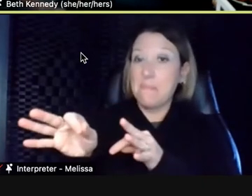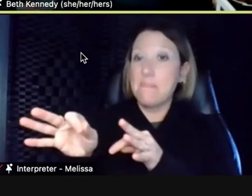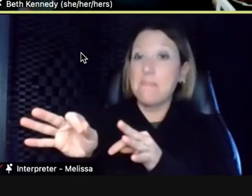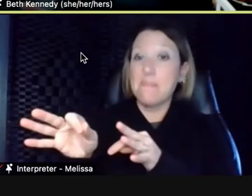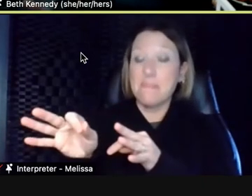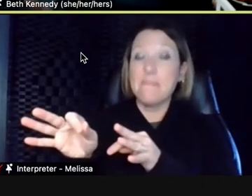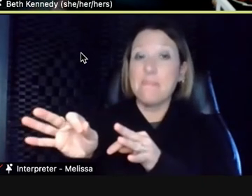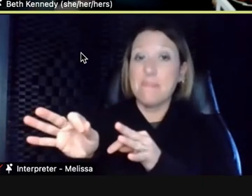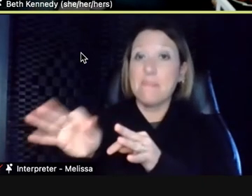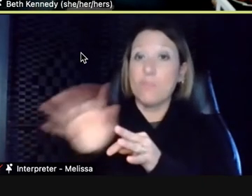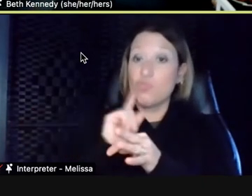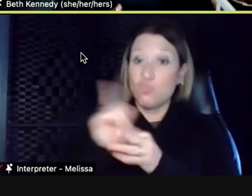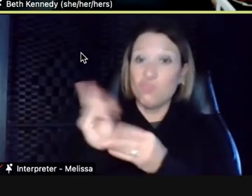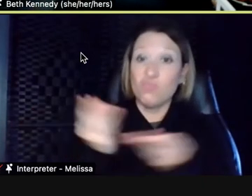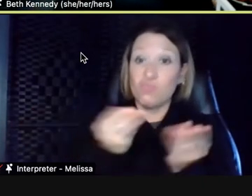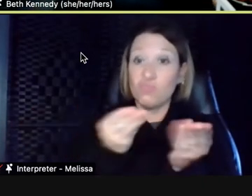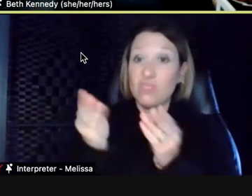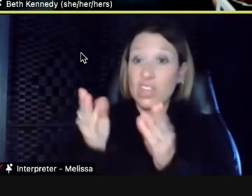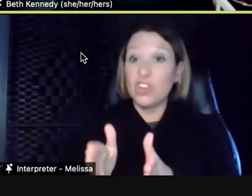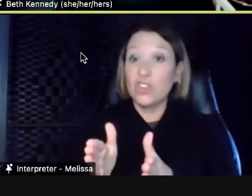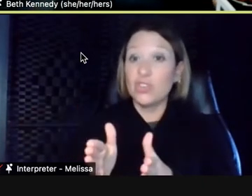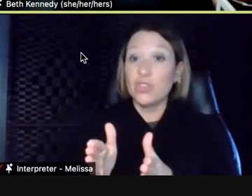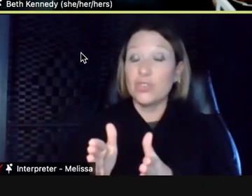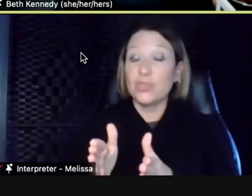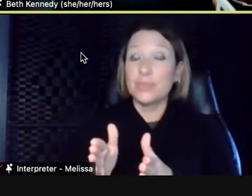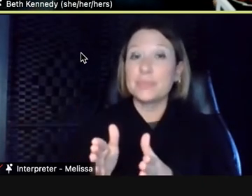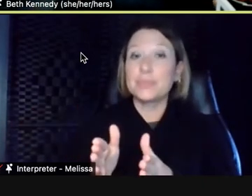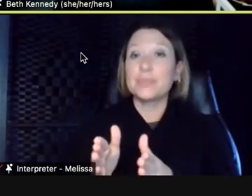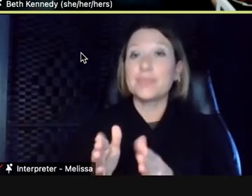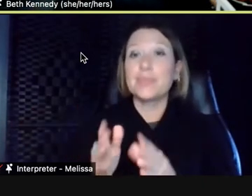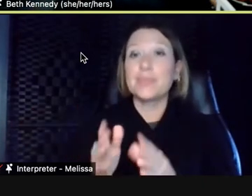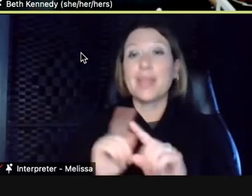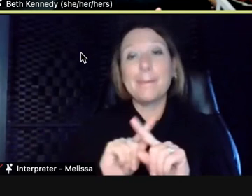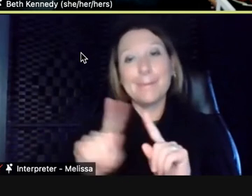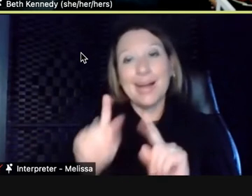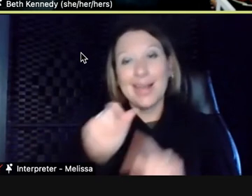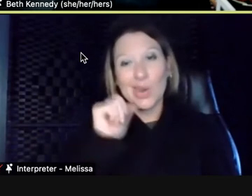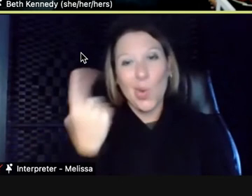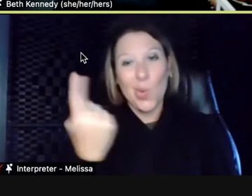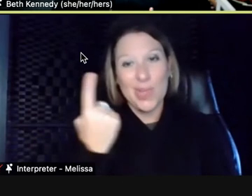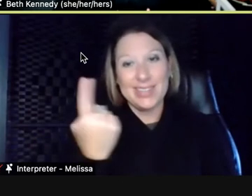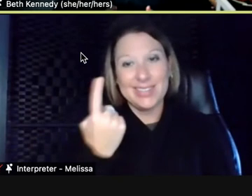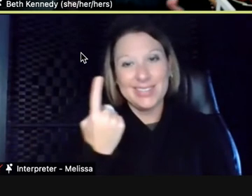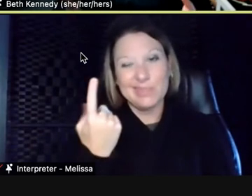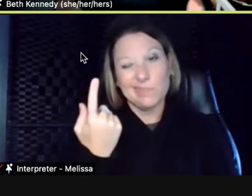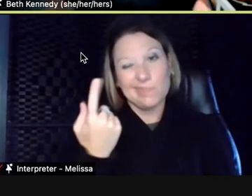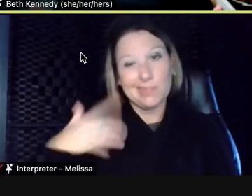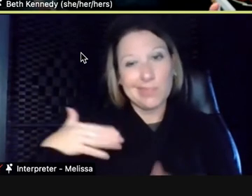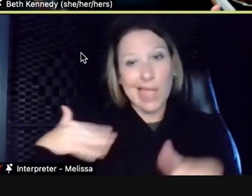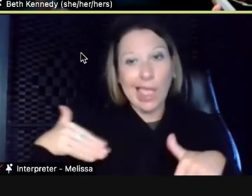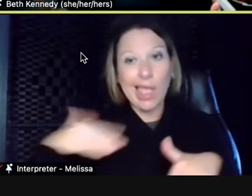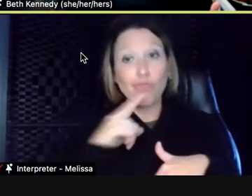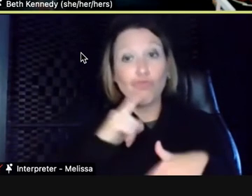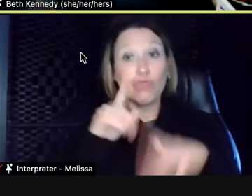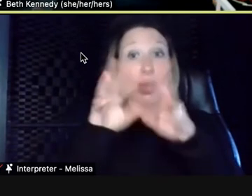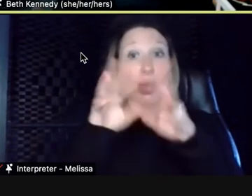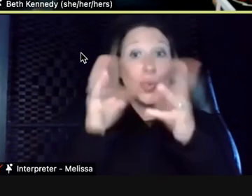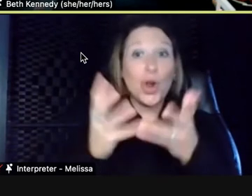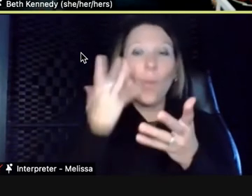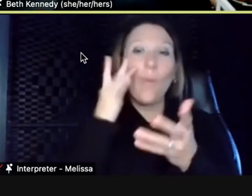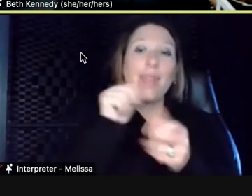really an intervener. But that's not always the case. That's not the real world yet, because there aren't enough interveners